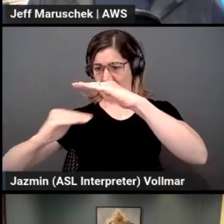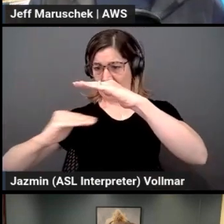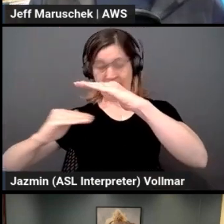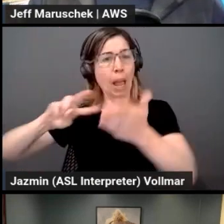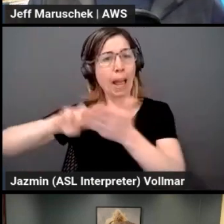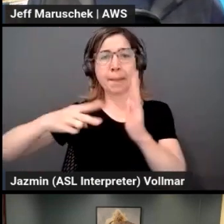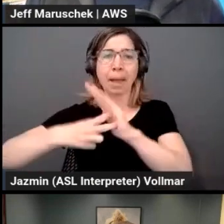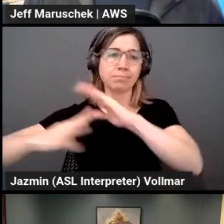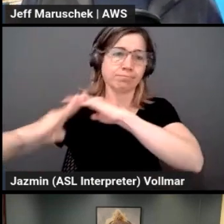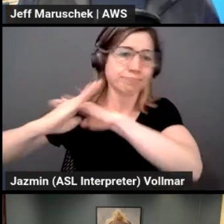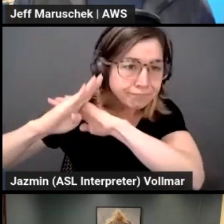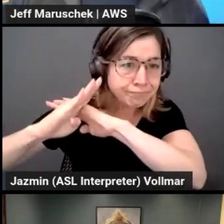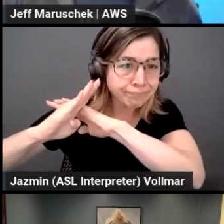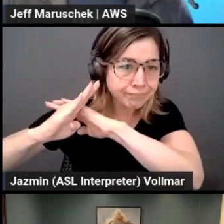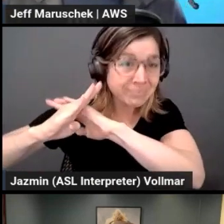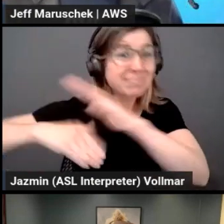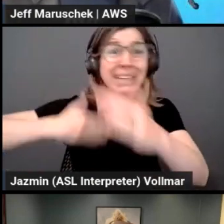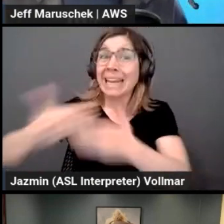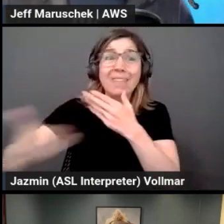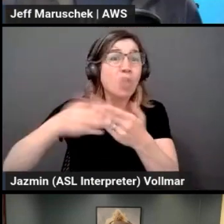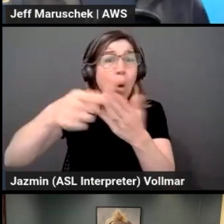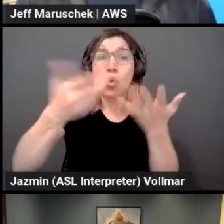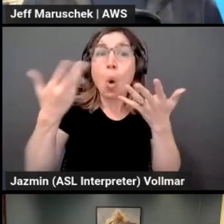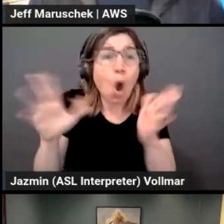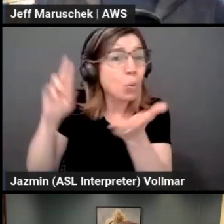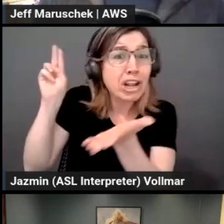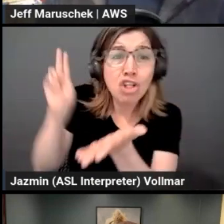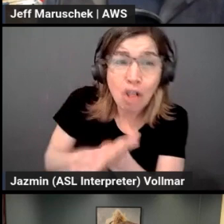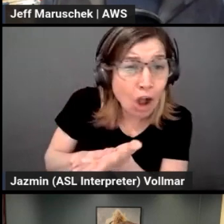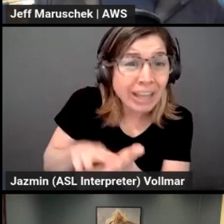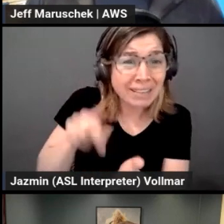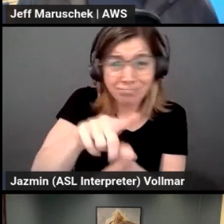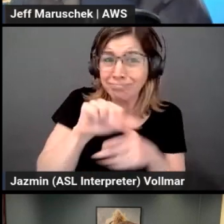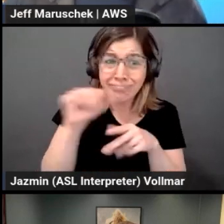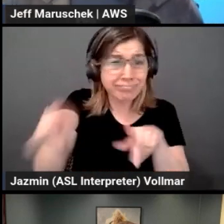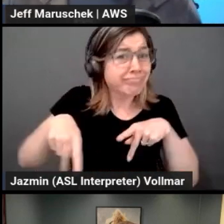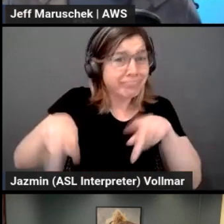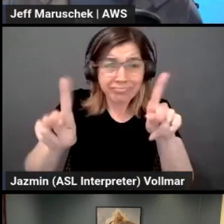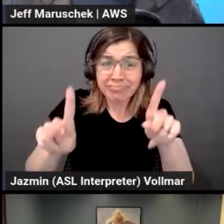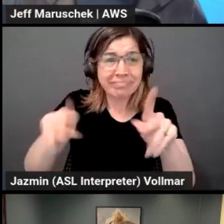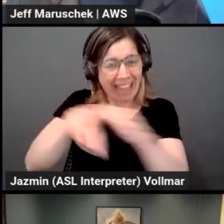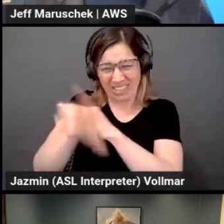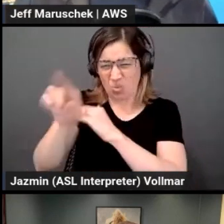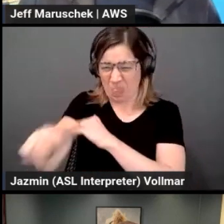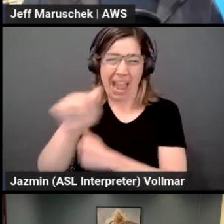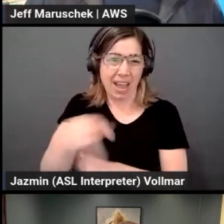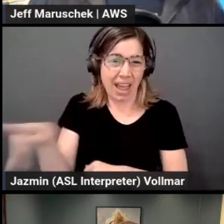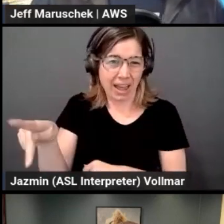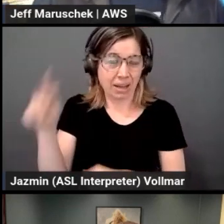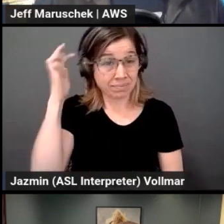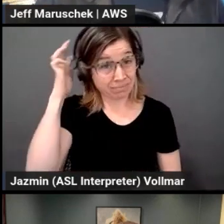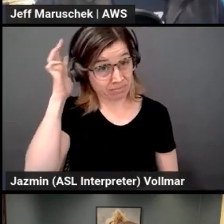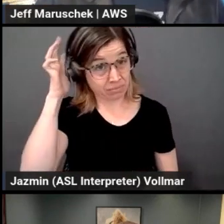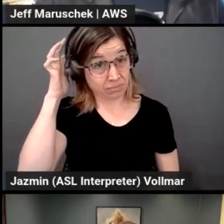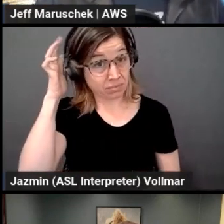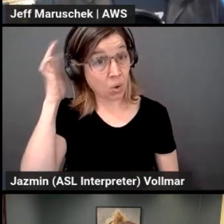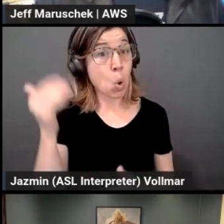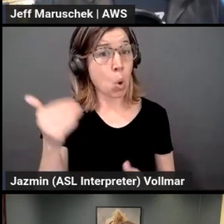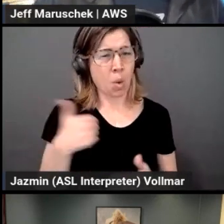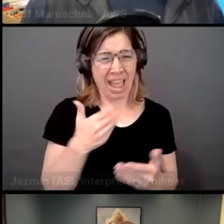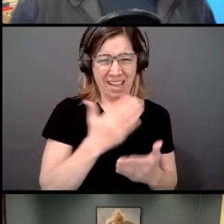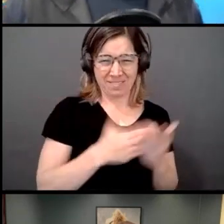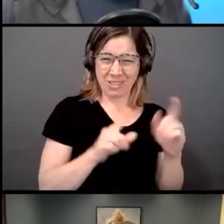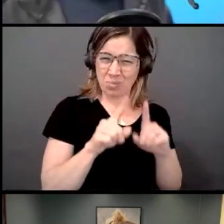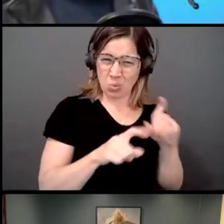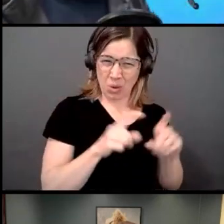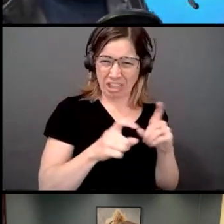even though you're already logged in, you were granted access to that application before. So we actually have a couple questions that are coming into